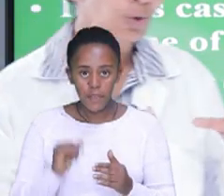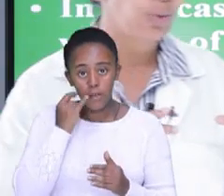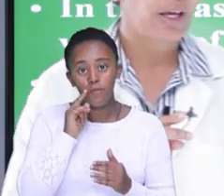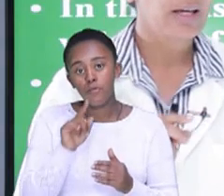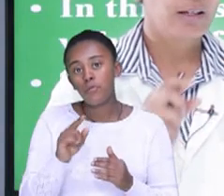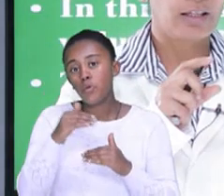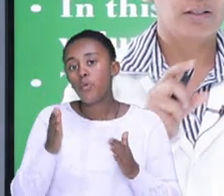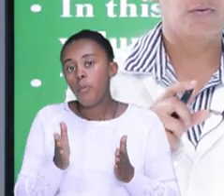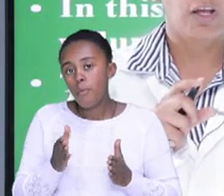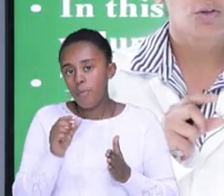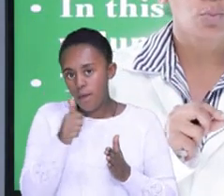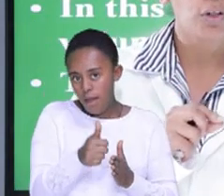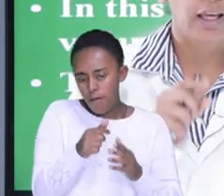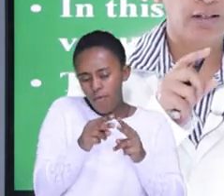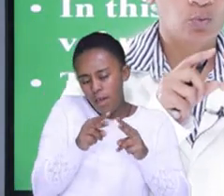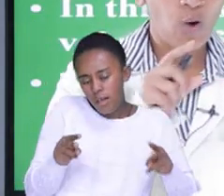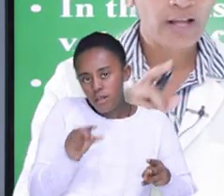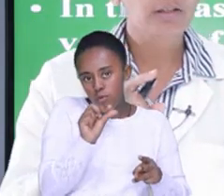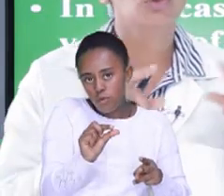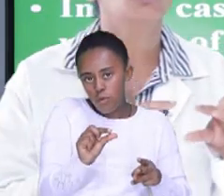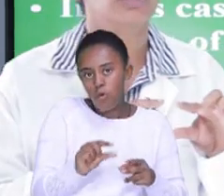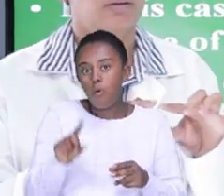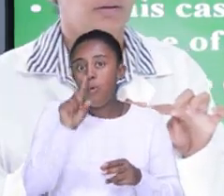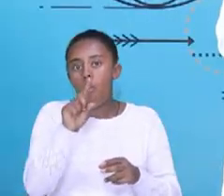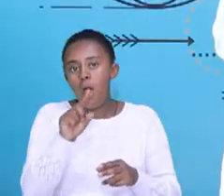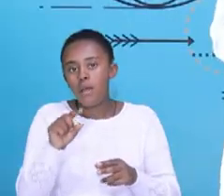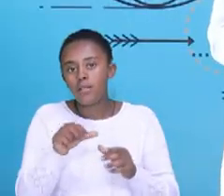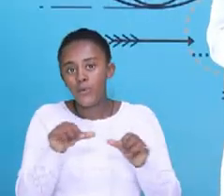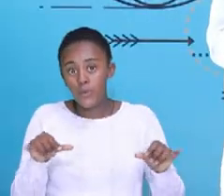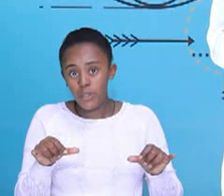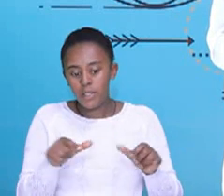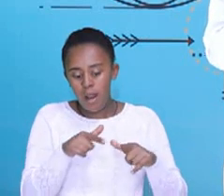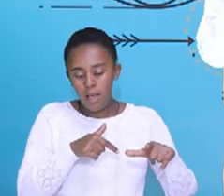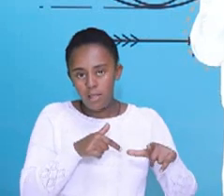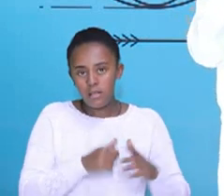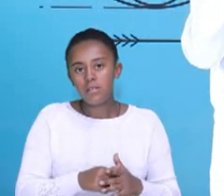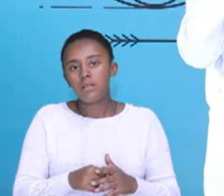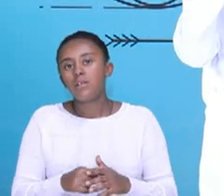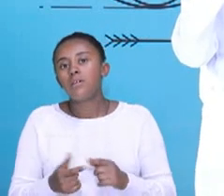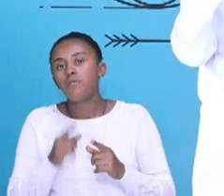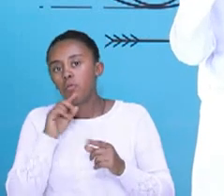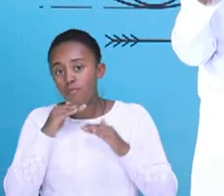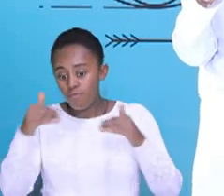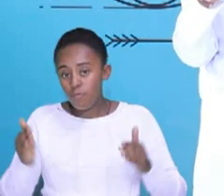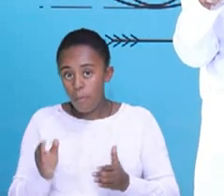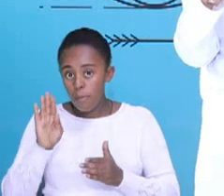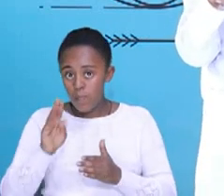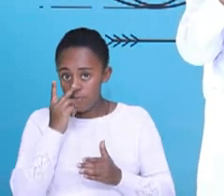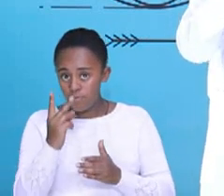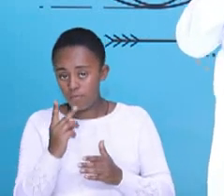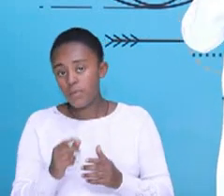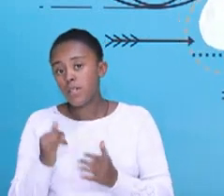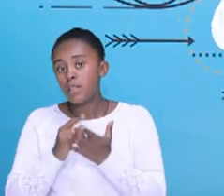look at cube A, it is very small and 1 unit length. And if you look at cube